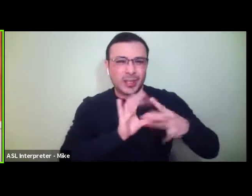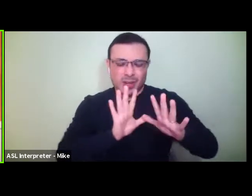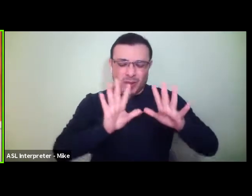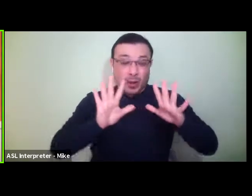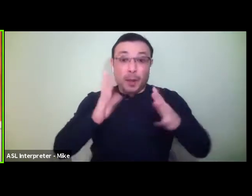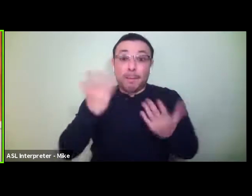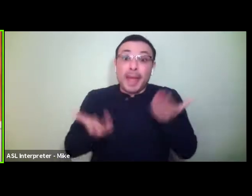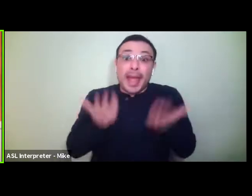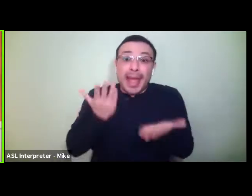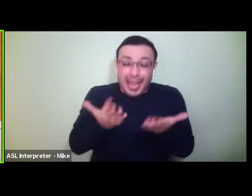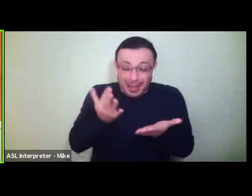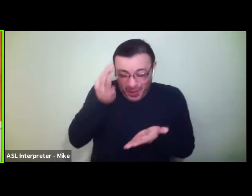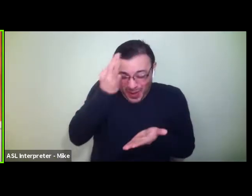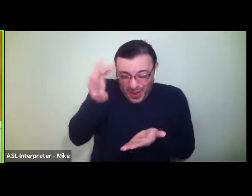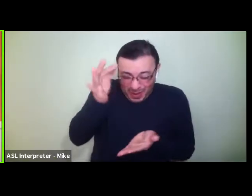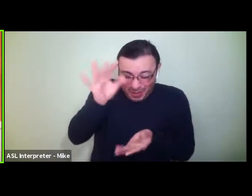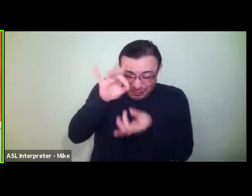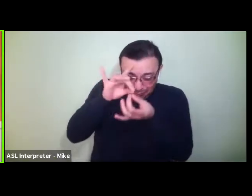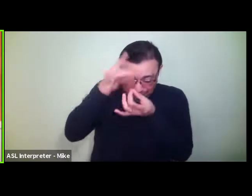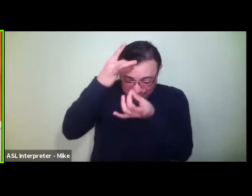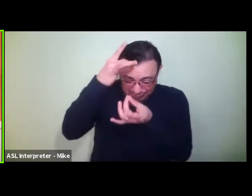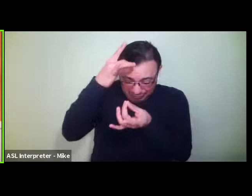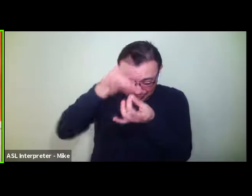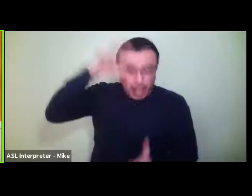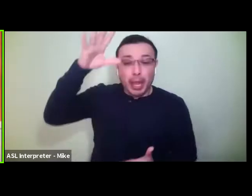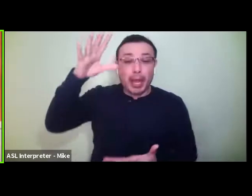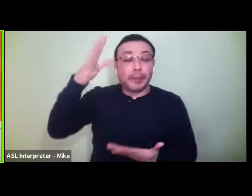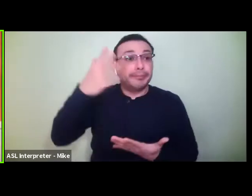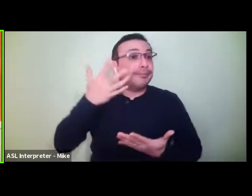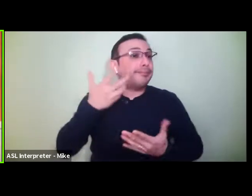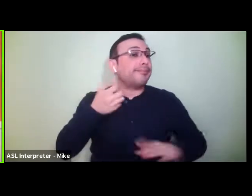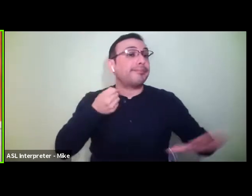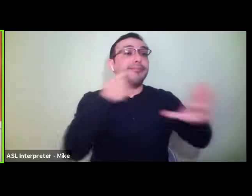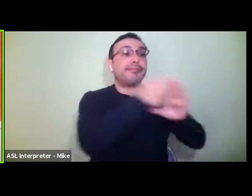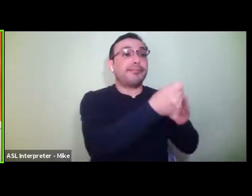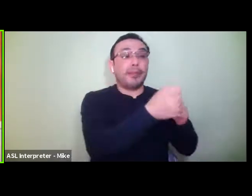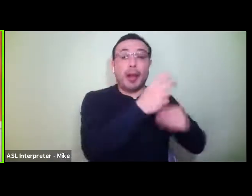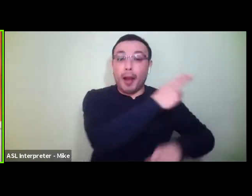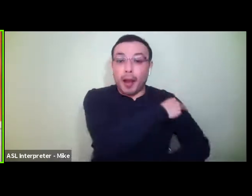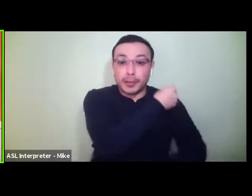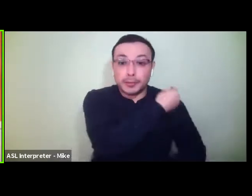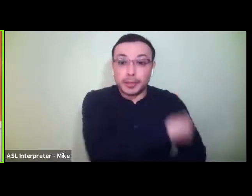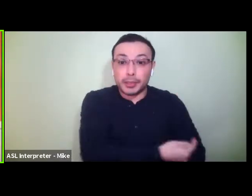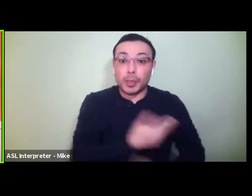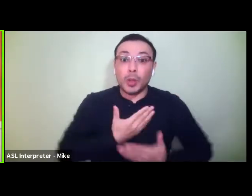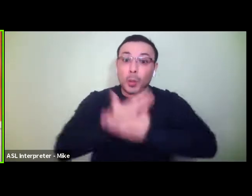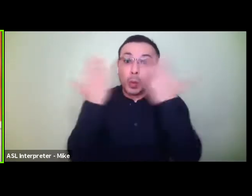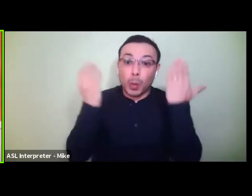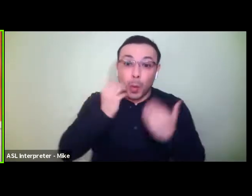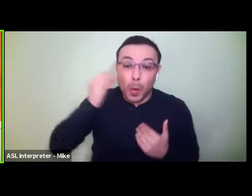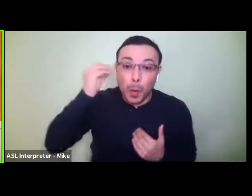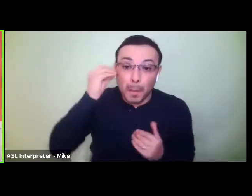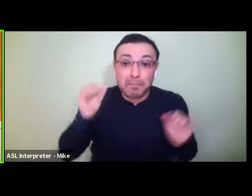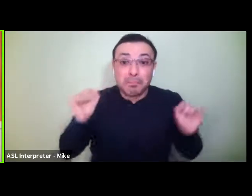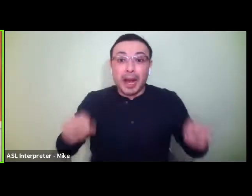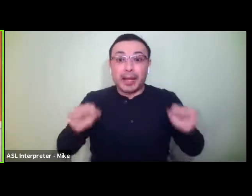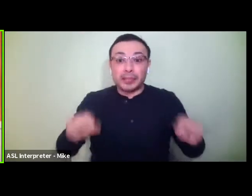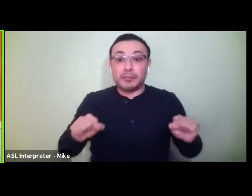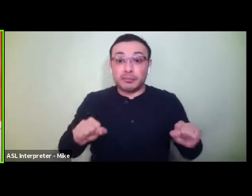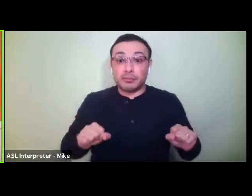institutionalized, homeless, or otherwise removed from society. Every day I have felt viscerally my